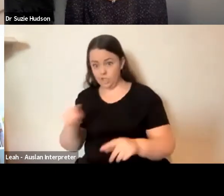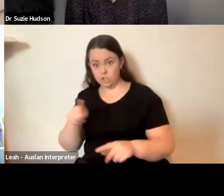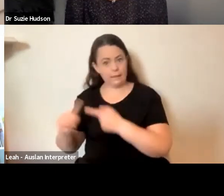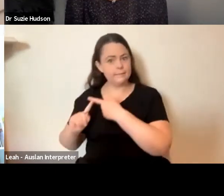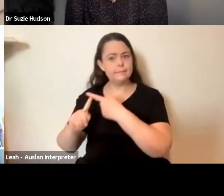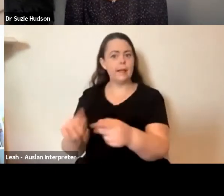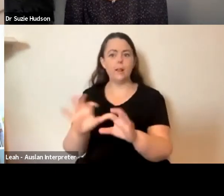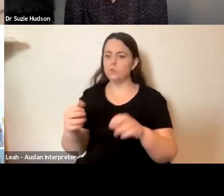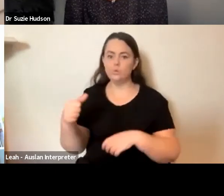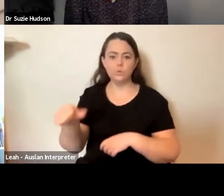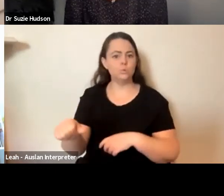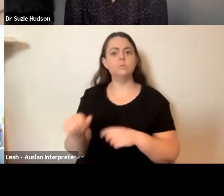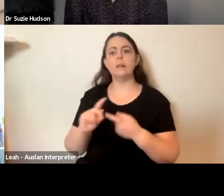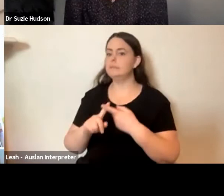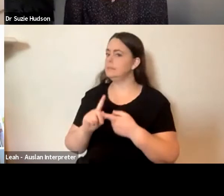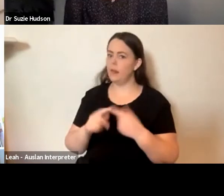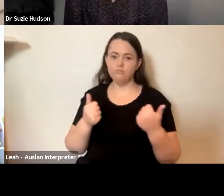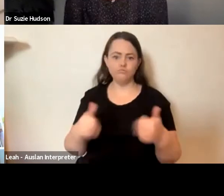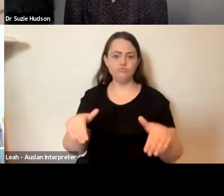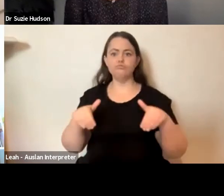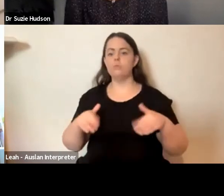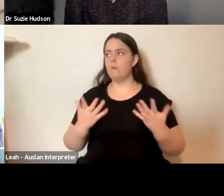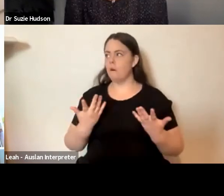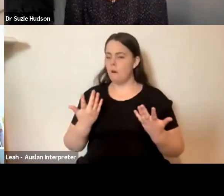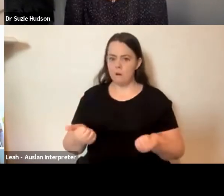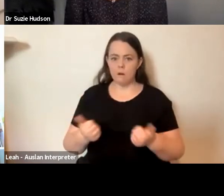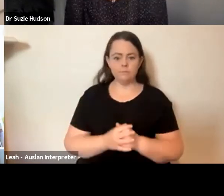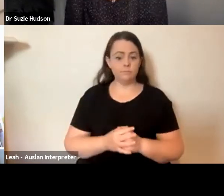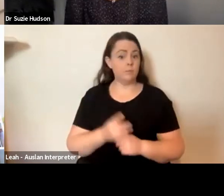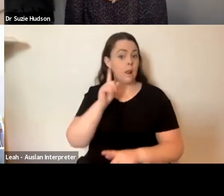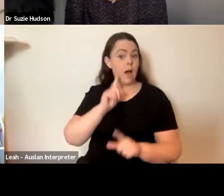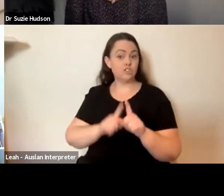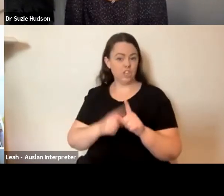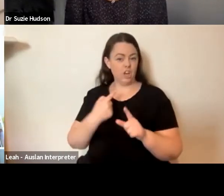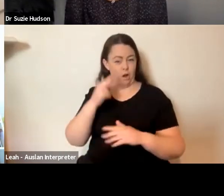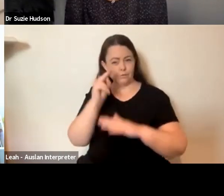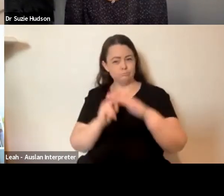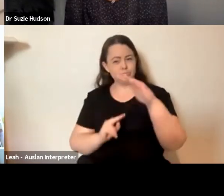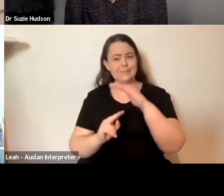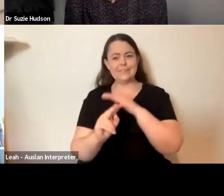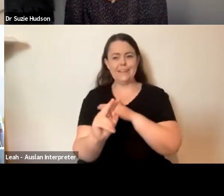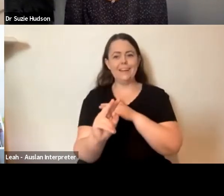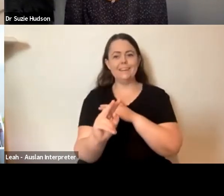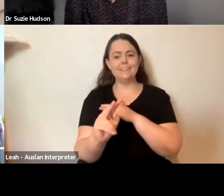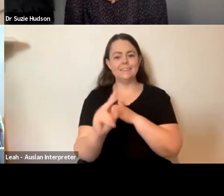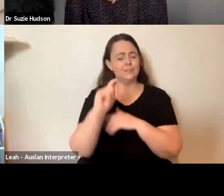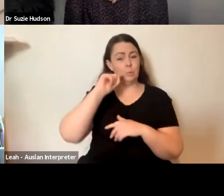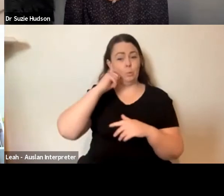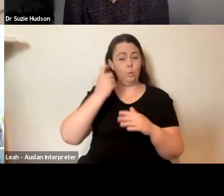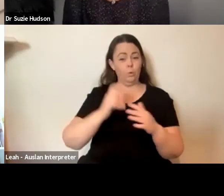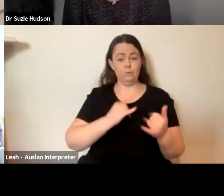I hope. Last year I was predicting that there would be, comets crashing into